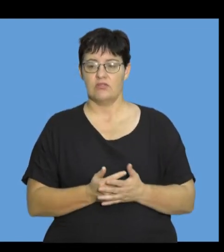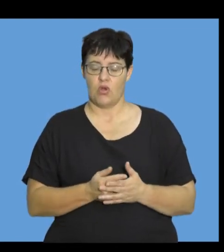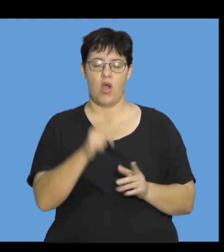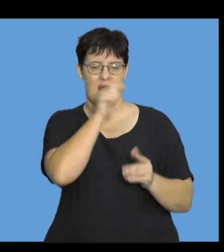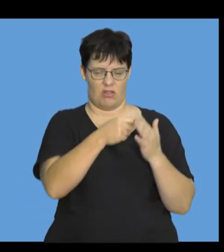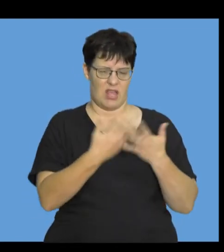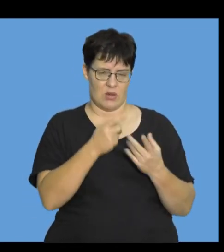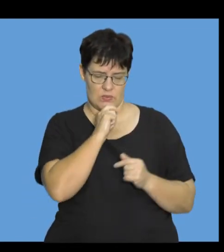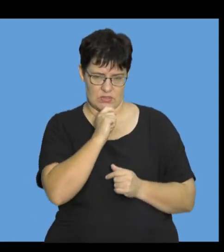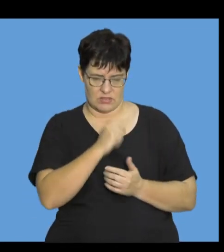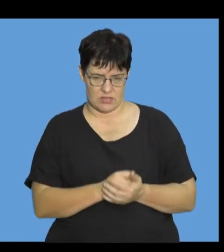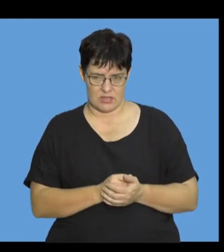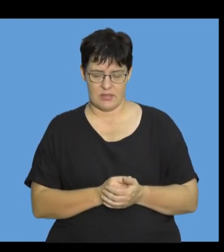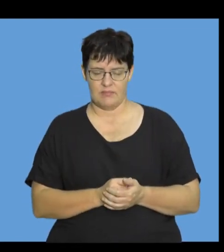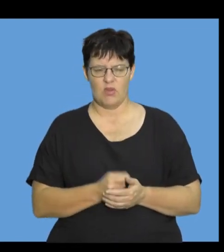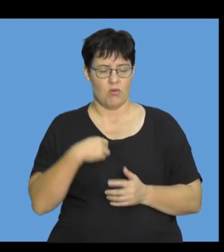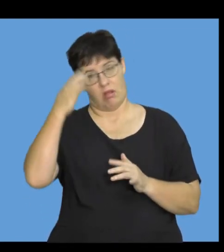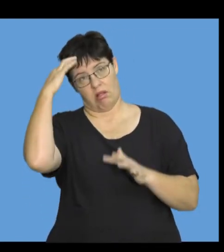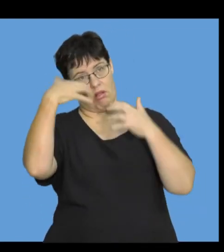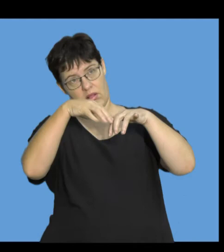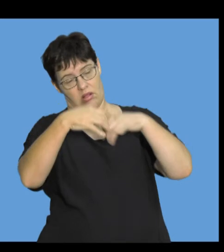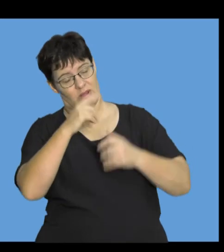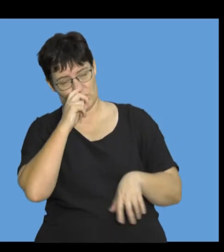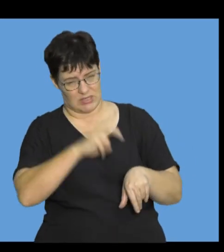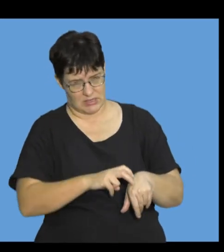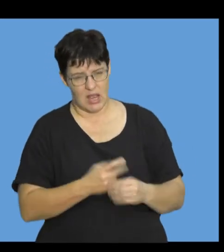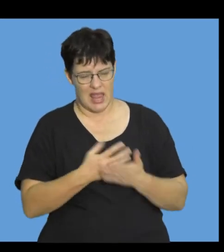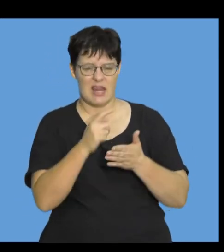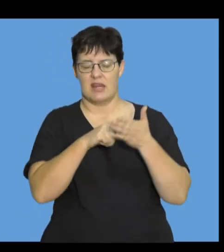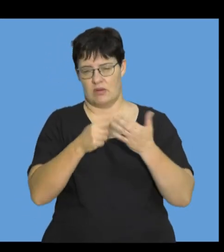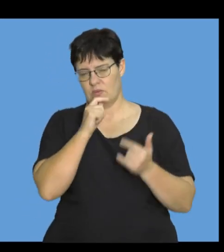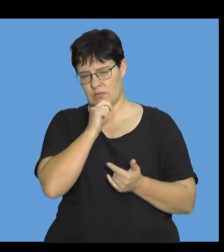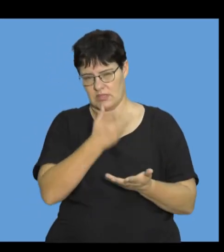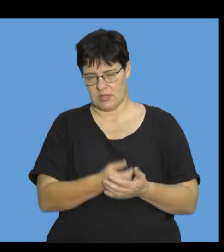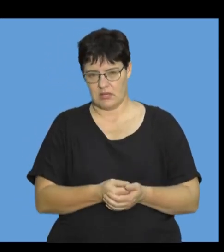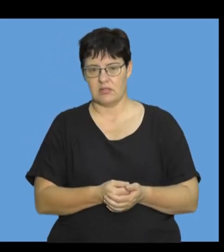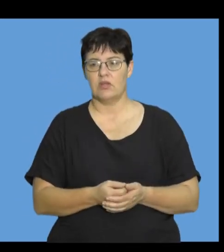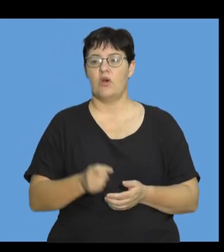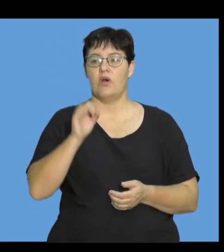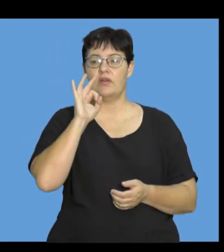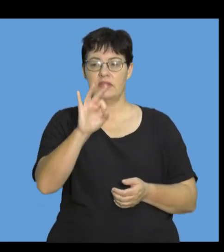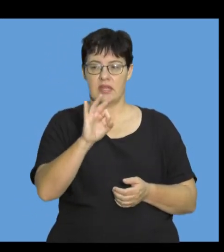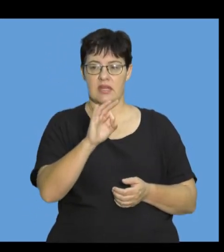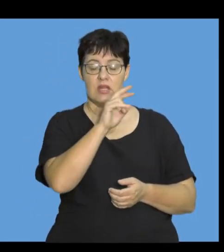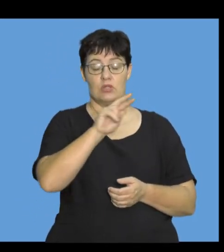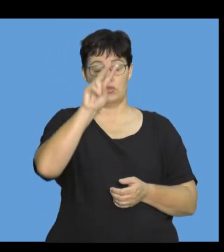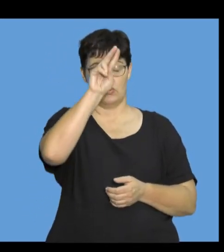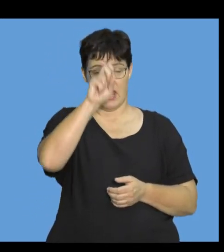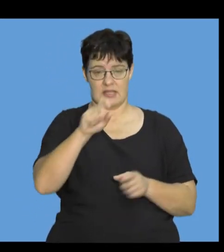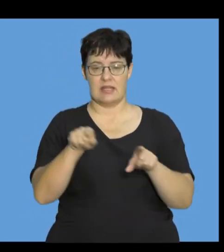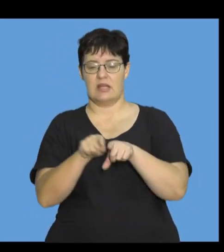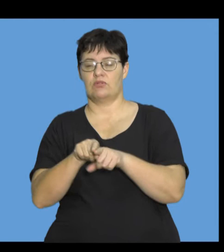But you can just use your calculator. You don't really need to do it using mental maths like I am. 3 to the exponent